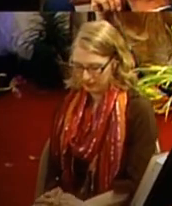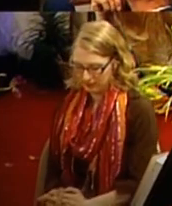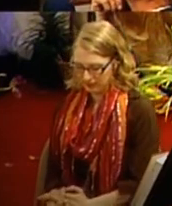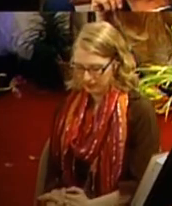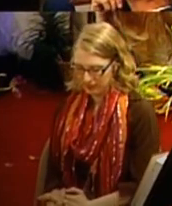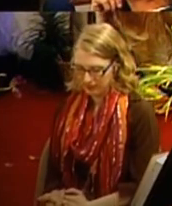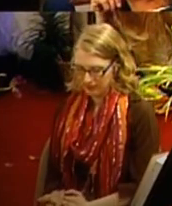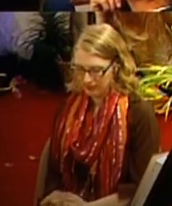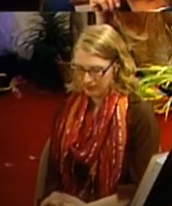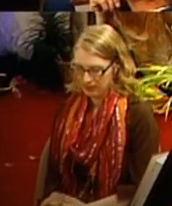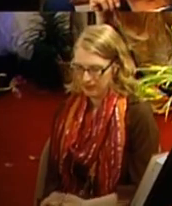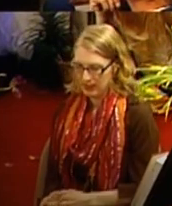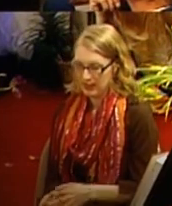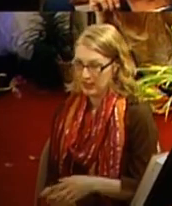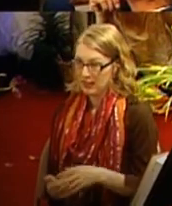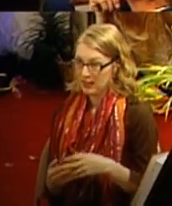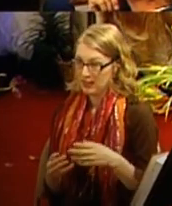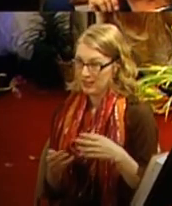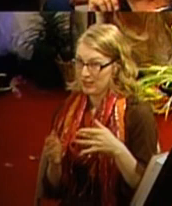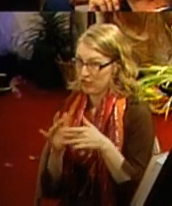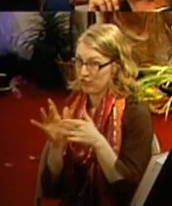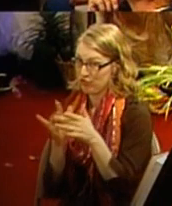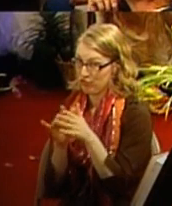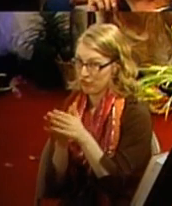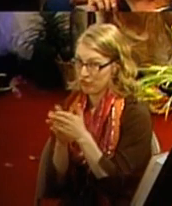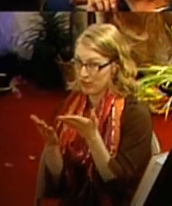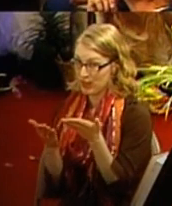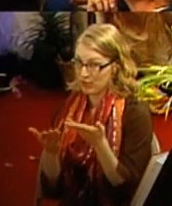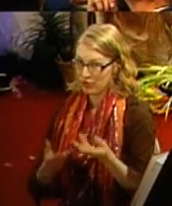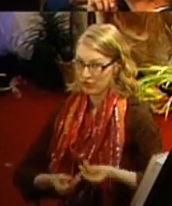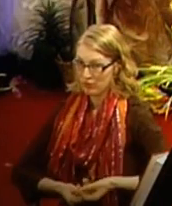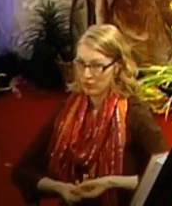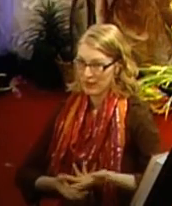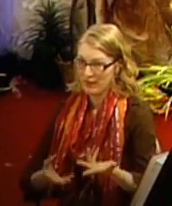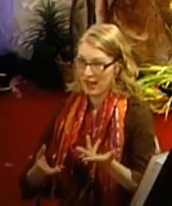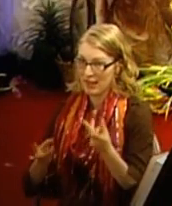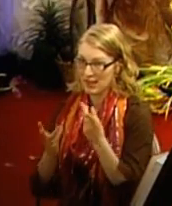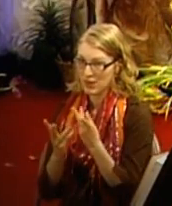Fortunately, Scripture provides us a resolution.